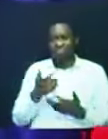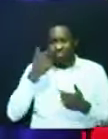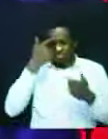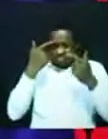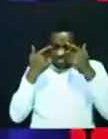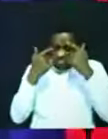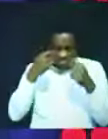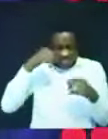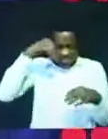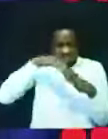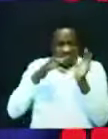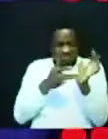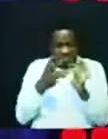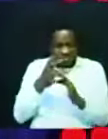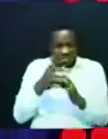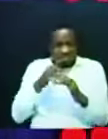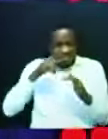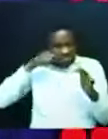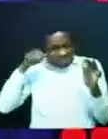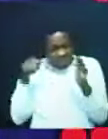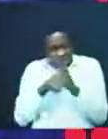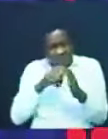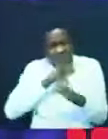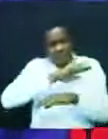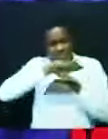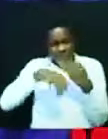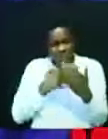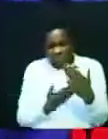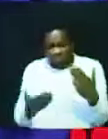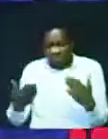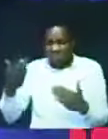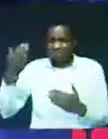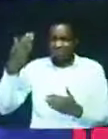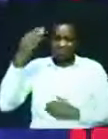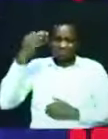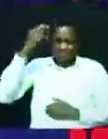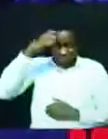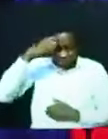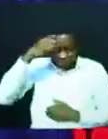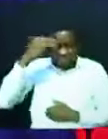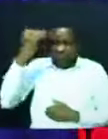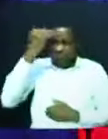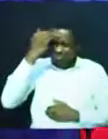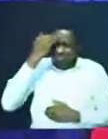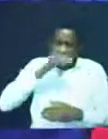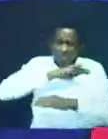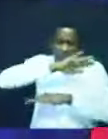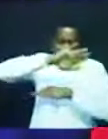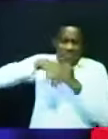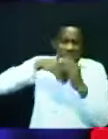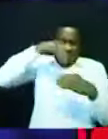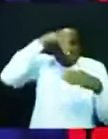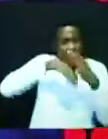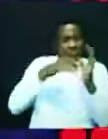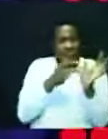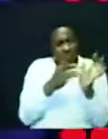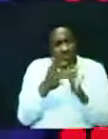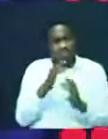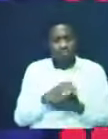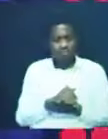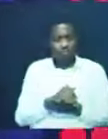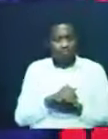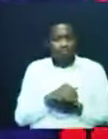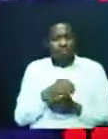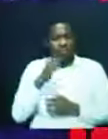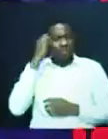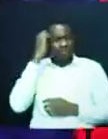the treasures of wisdom and knowledge. E sense ni awajine du no ni mu ene nyansa ene nimdie nyina wo ye. He is the word. No